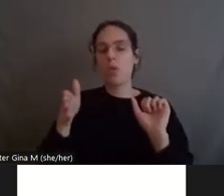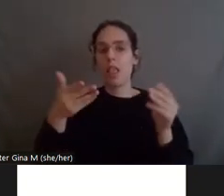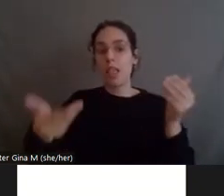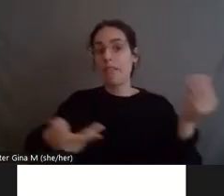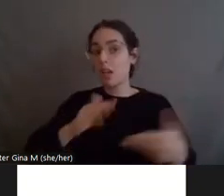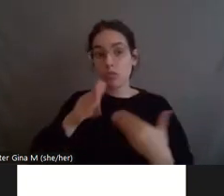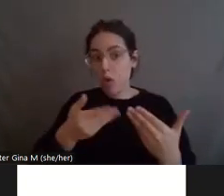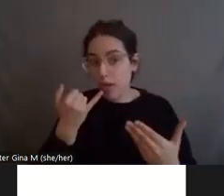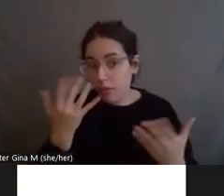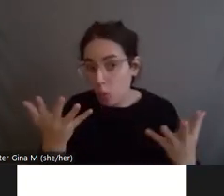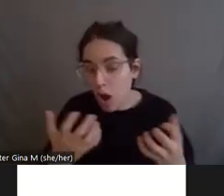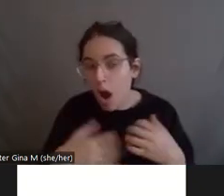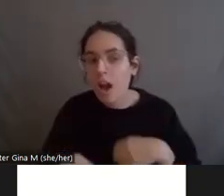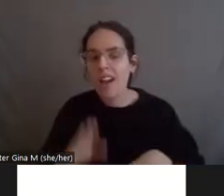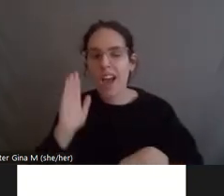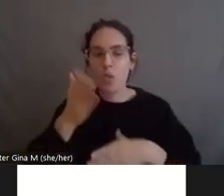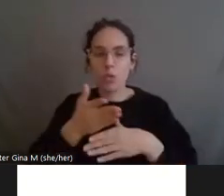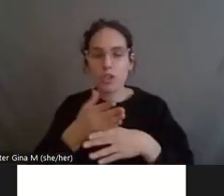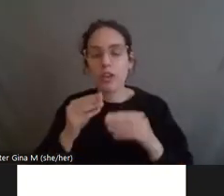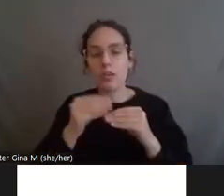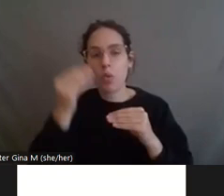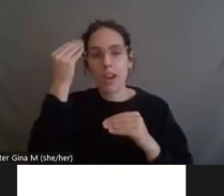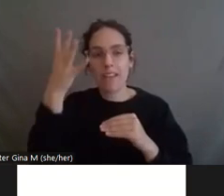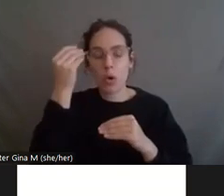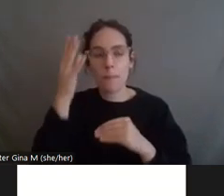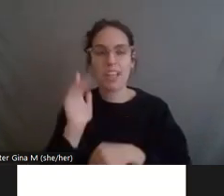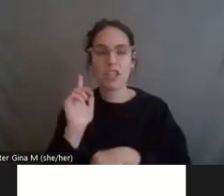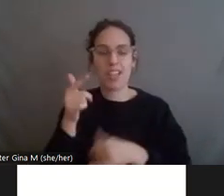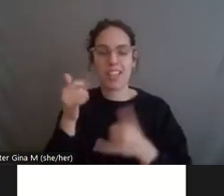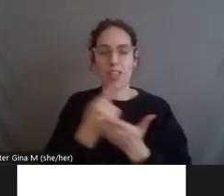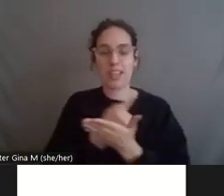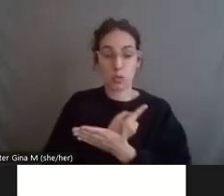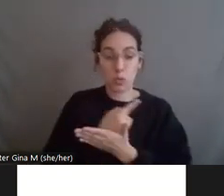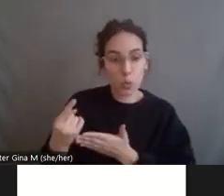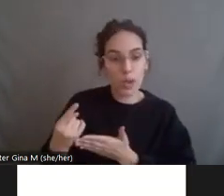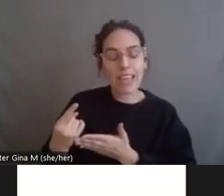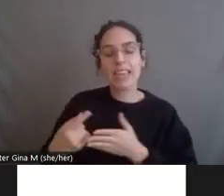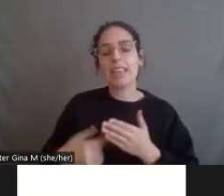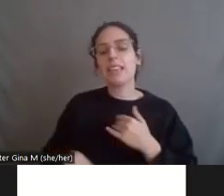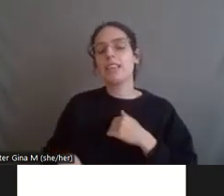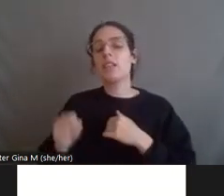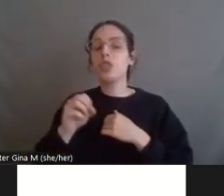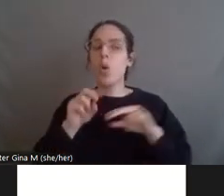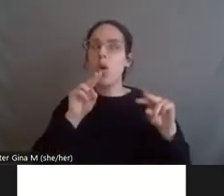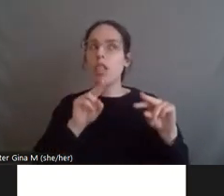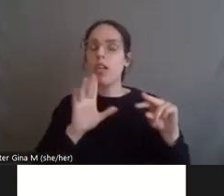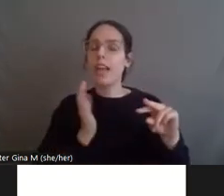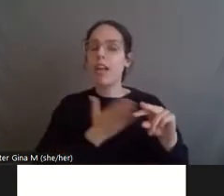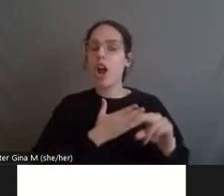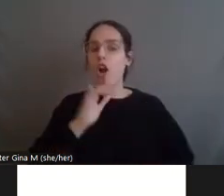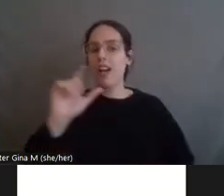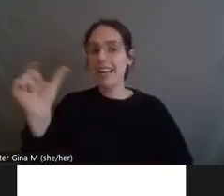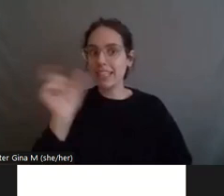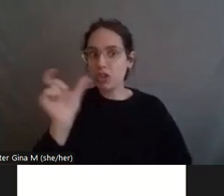later this week into the first of the month. So keep an eye on our Instagram, Facebook, and Twitter. Lots of exciting